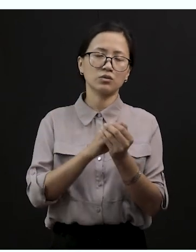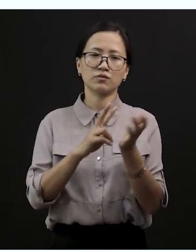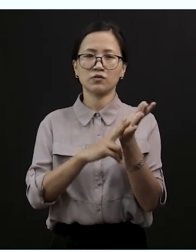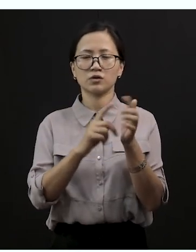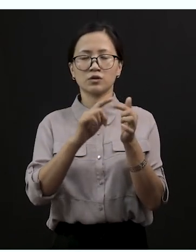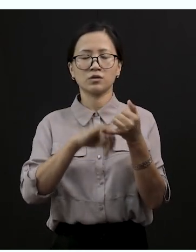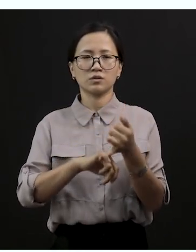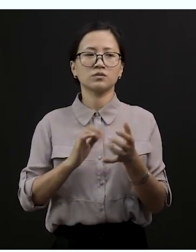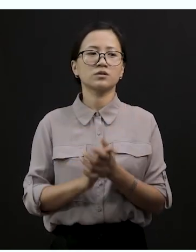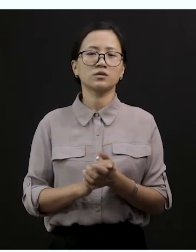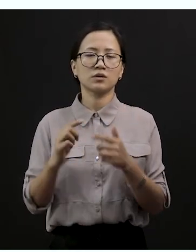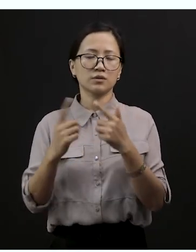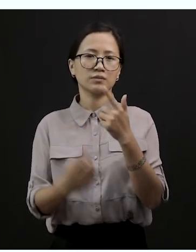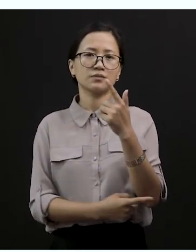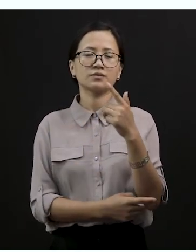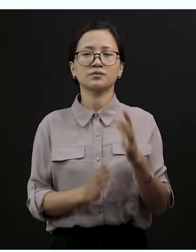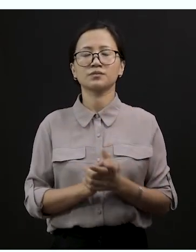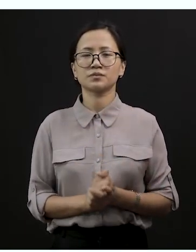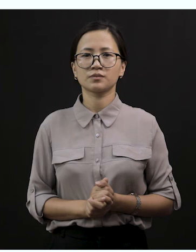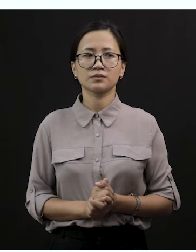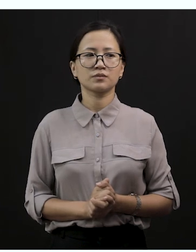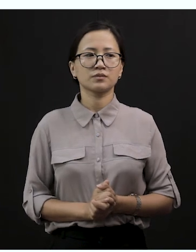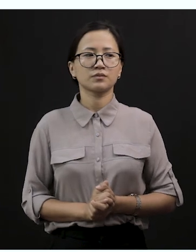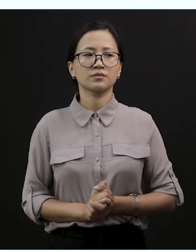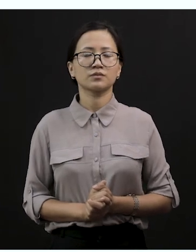VES at the end, okay? You can read through this, okay?